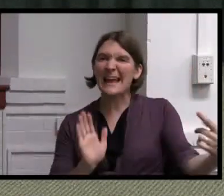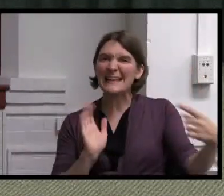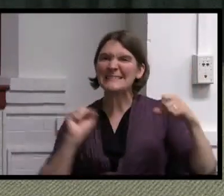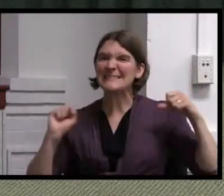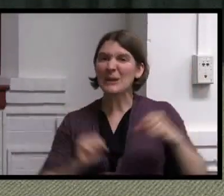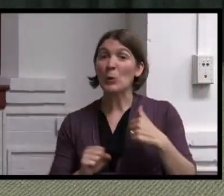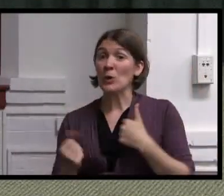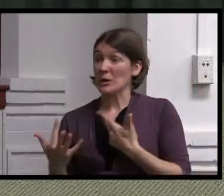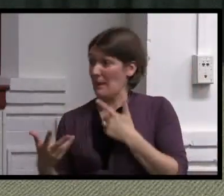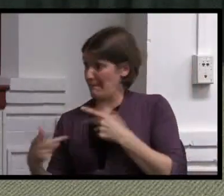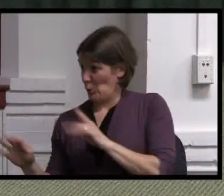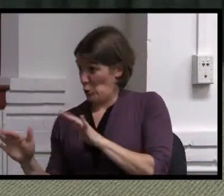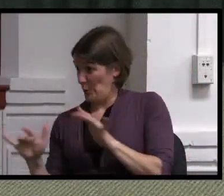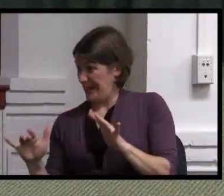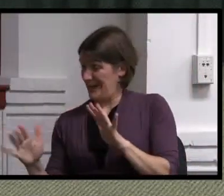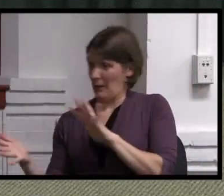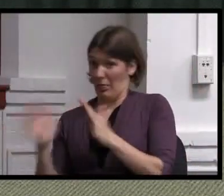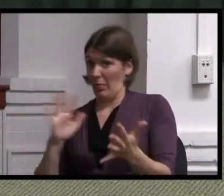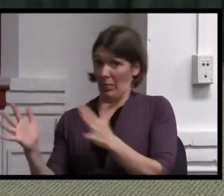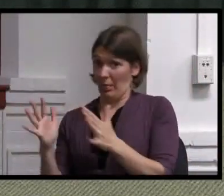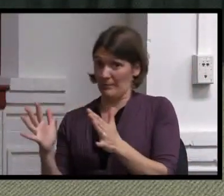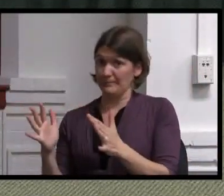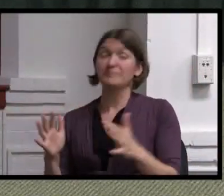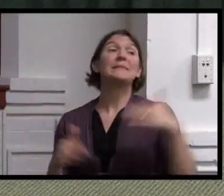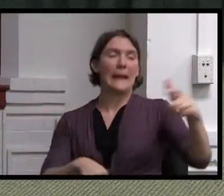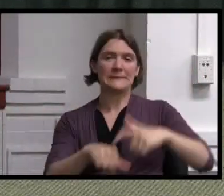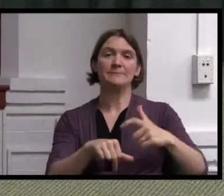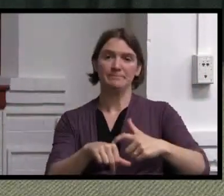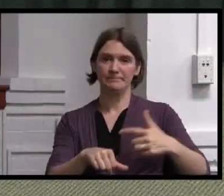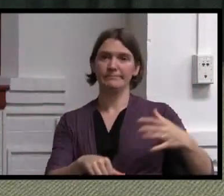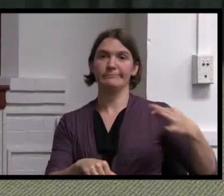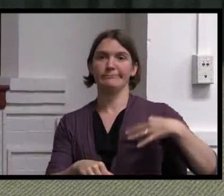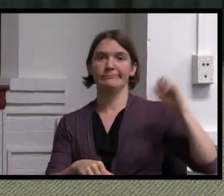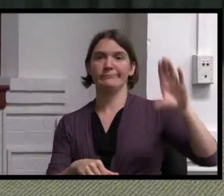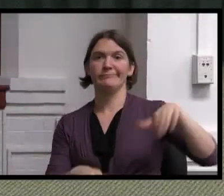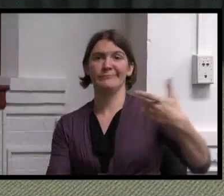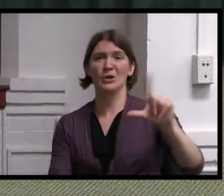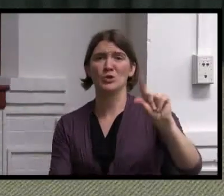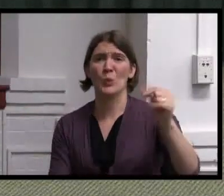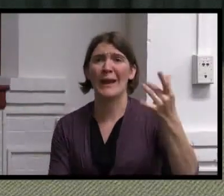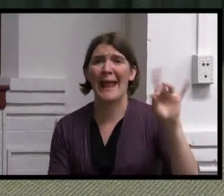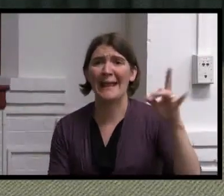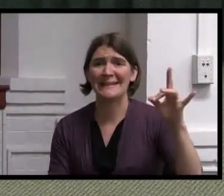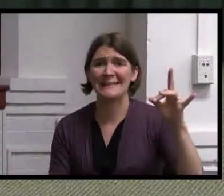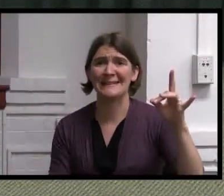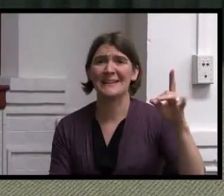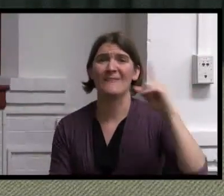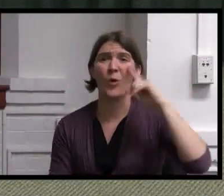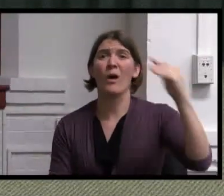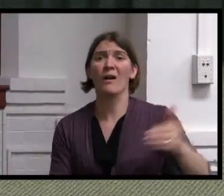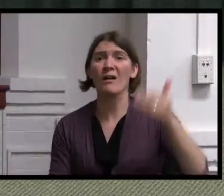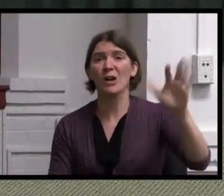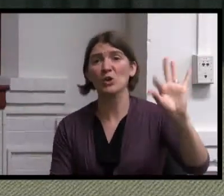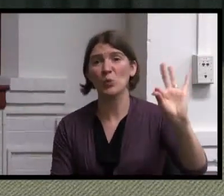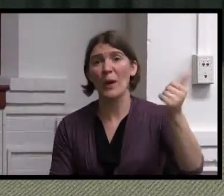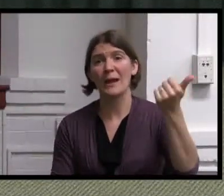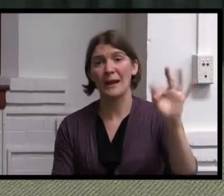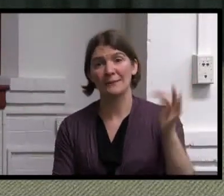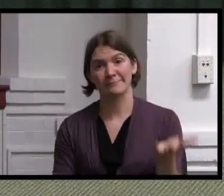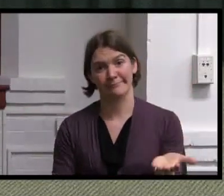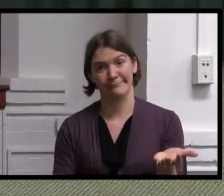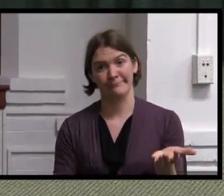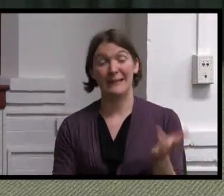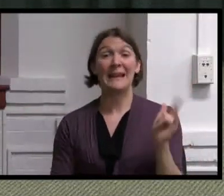still in limbo with our permitting. Right. And so now the next application won't be until 2018 for the fiscal year of 2019.